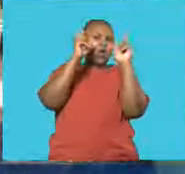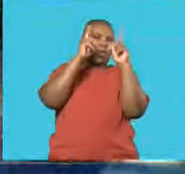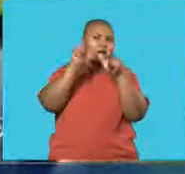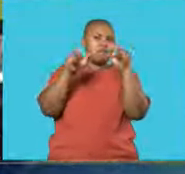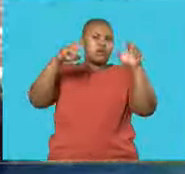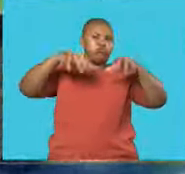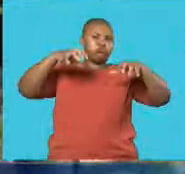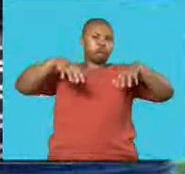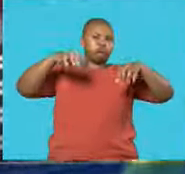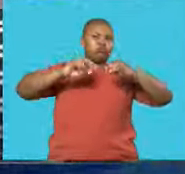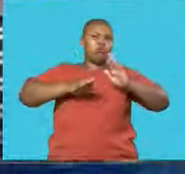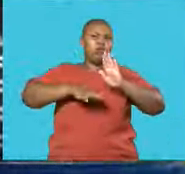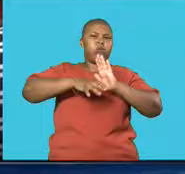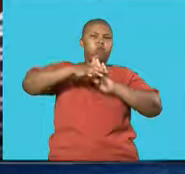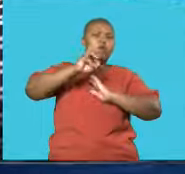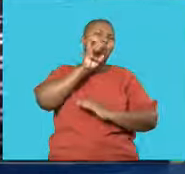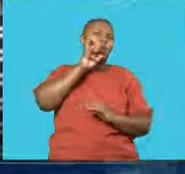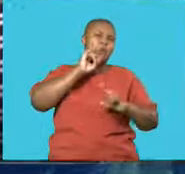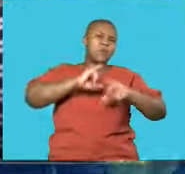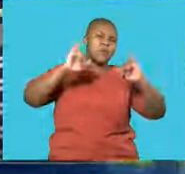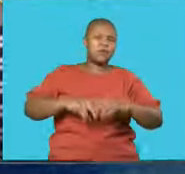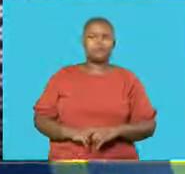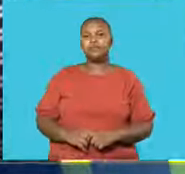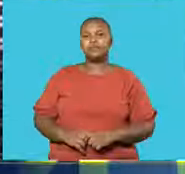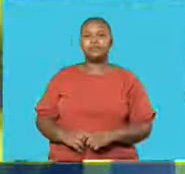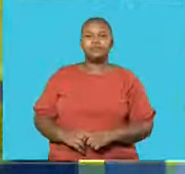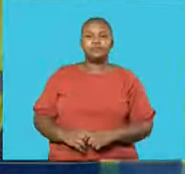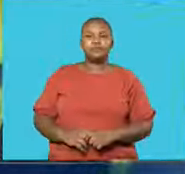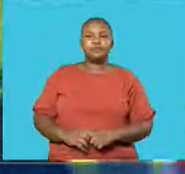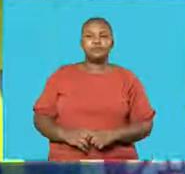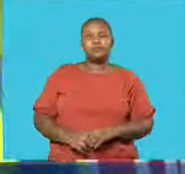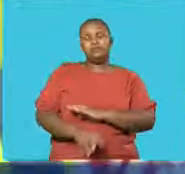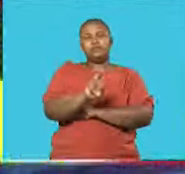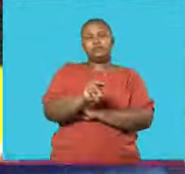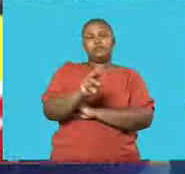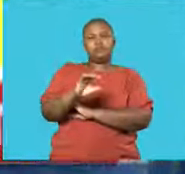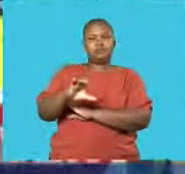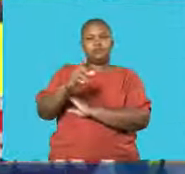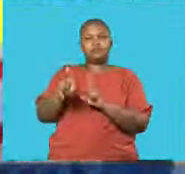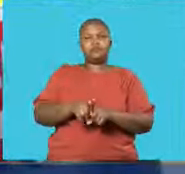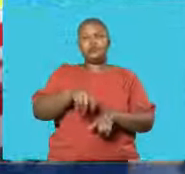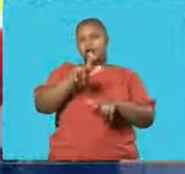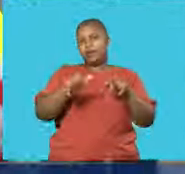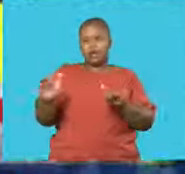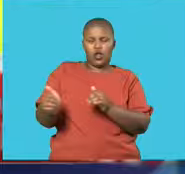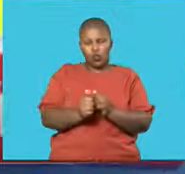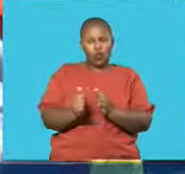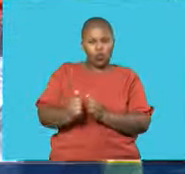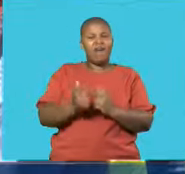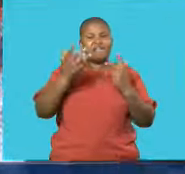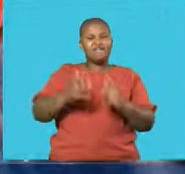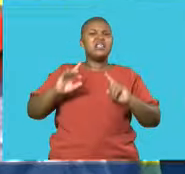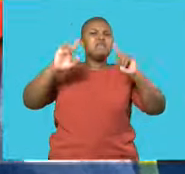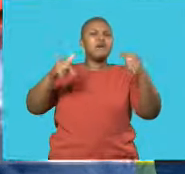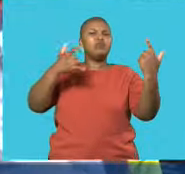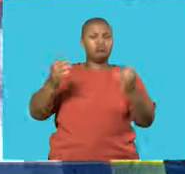ngezikhukhula kule ndawo. MMC kanye nezikhulu ebeyihambisana nazo zezimo zezinhlekelelo endaweni babese behambela